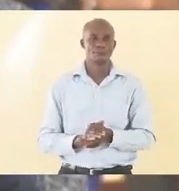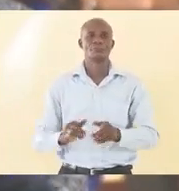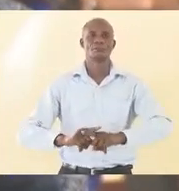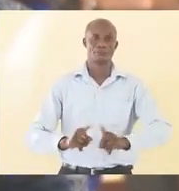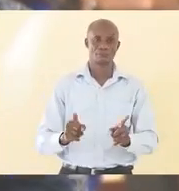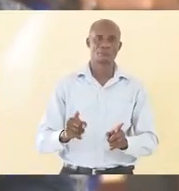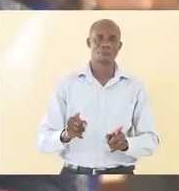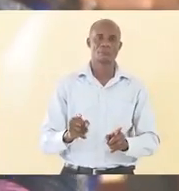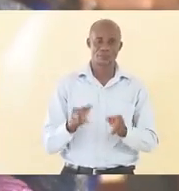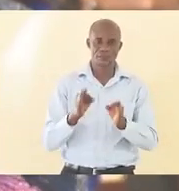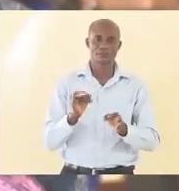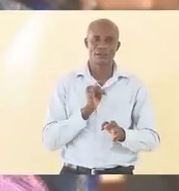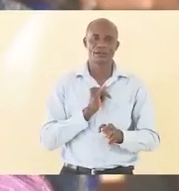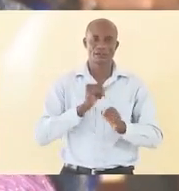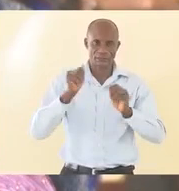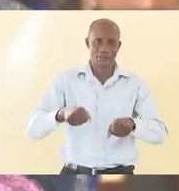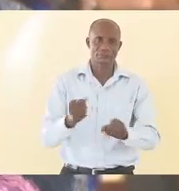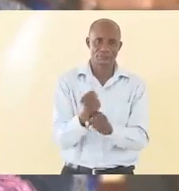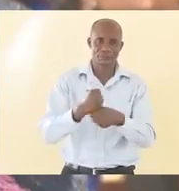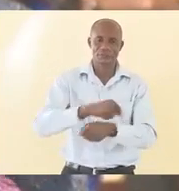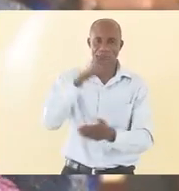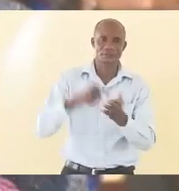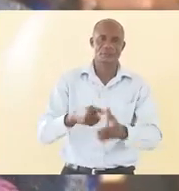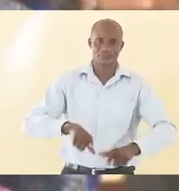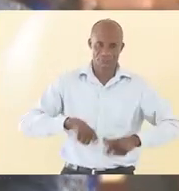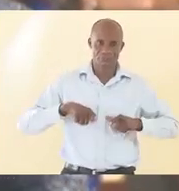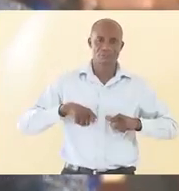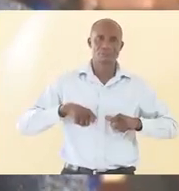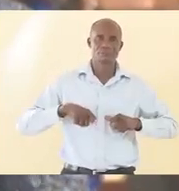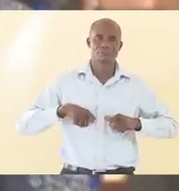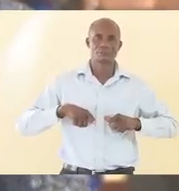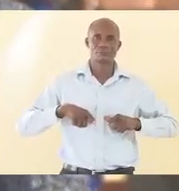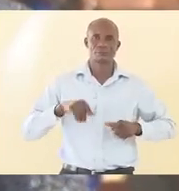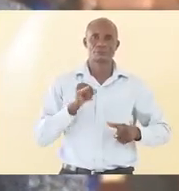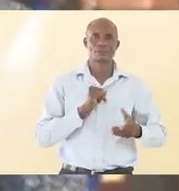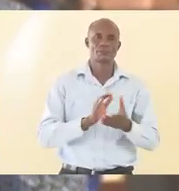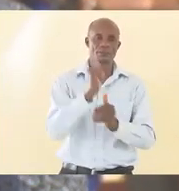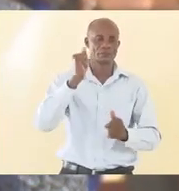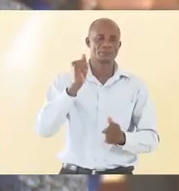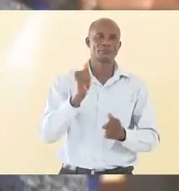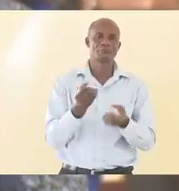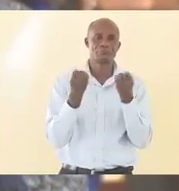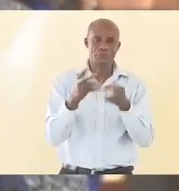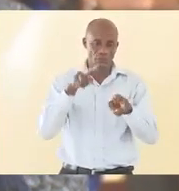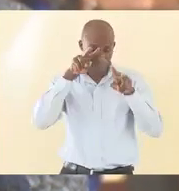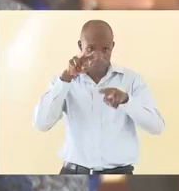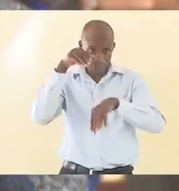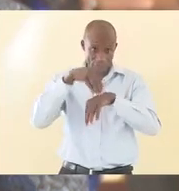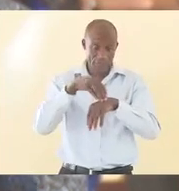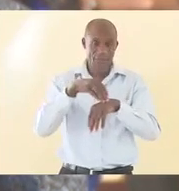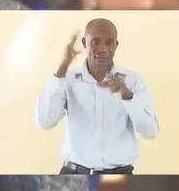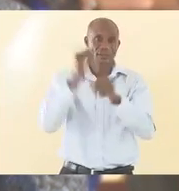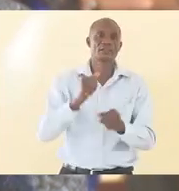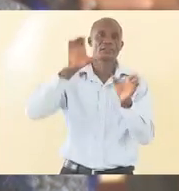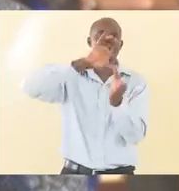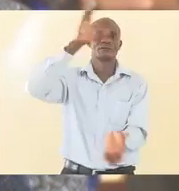whatever. But if I can make this life, I believe so many will look at me and